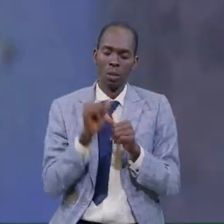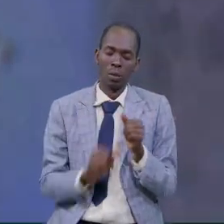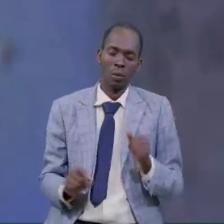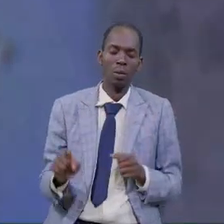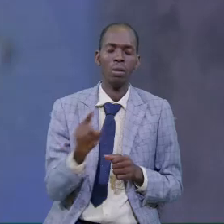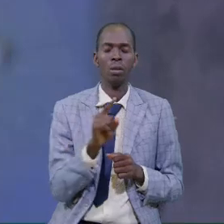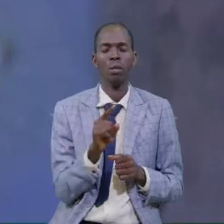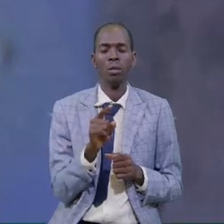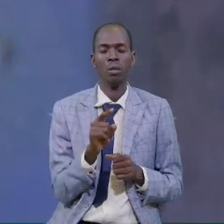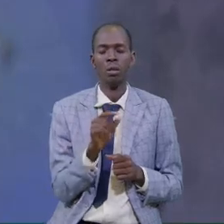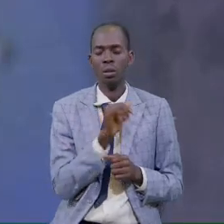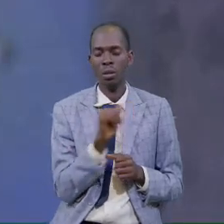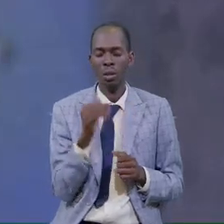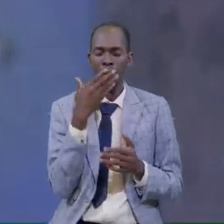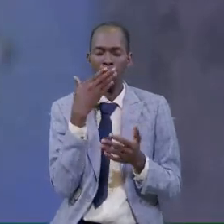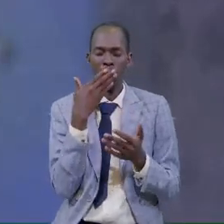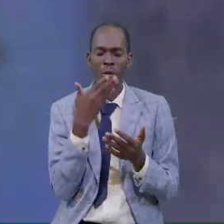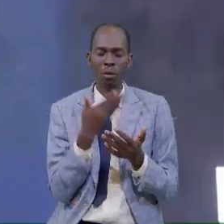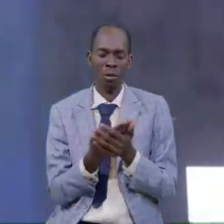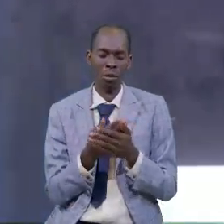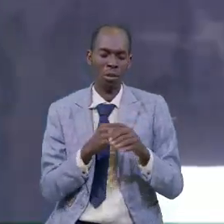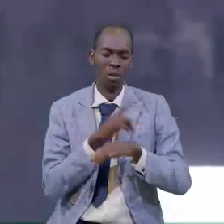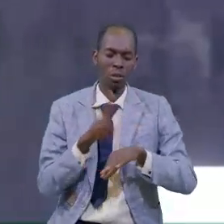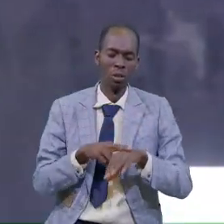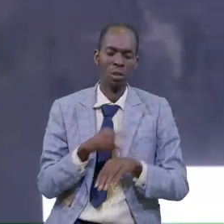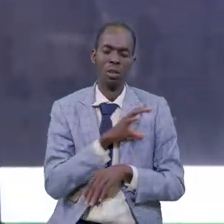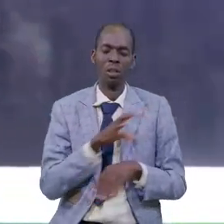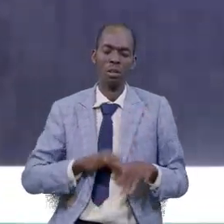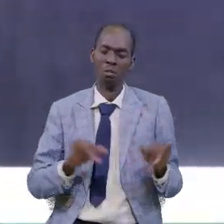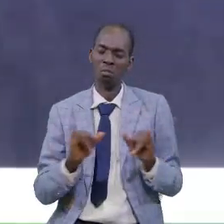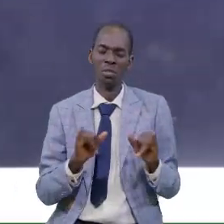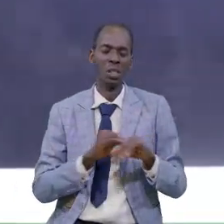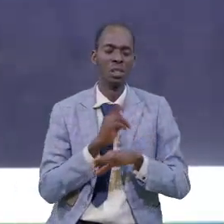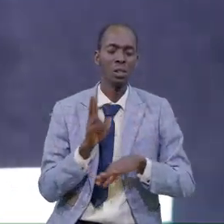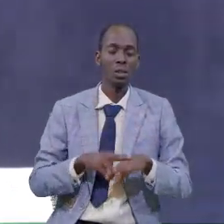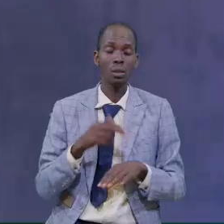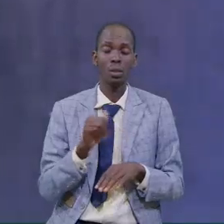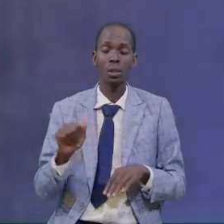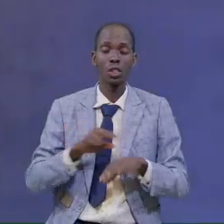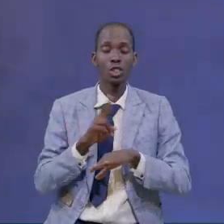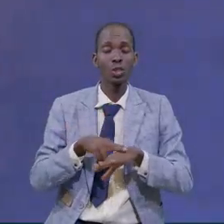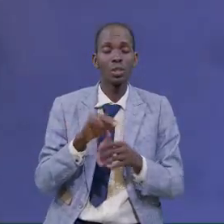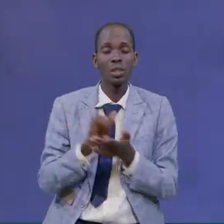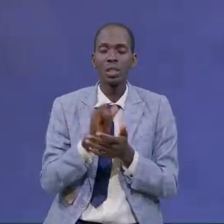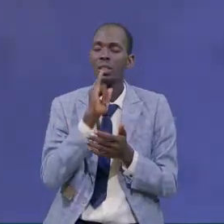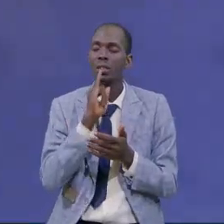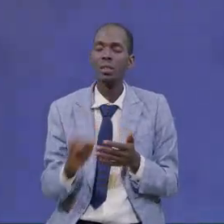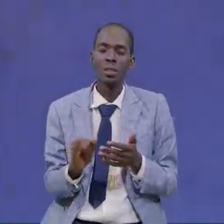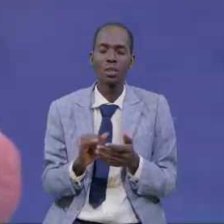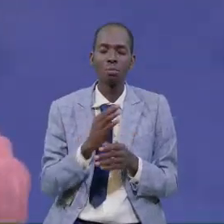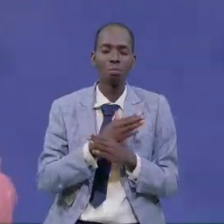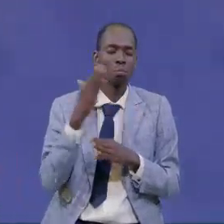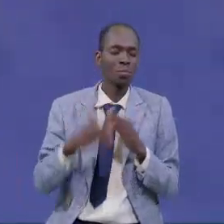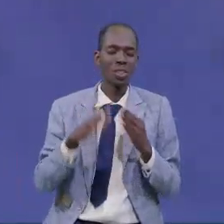nature, Christ-like nature, a nature that is totally changed within. And